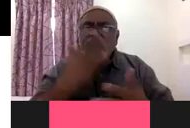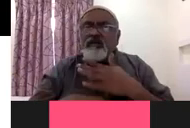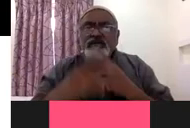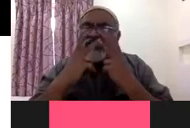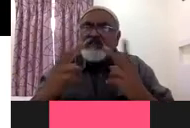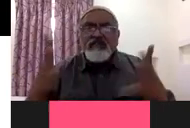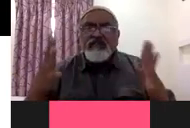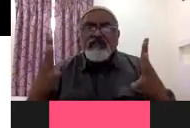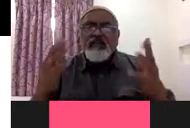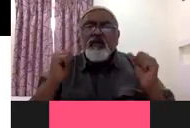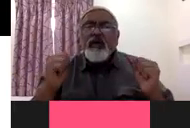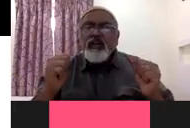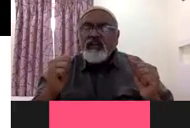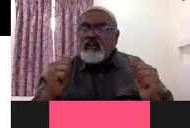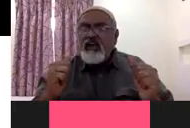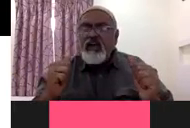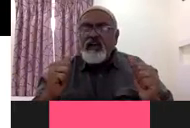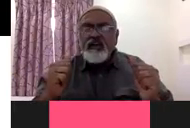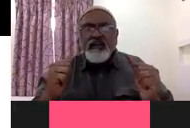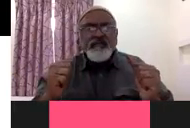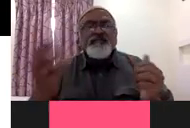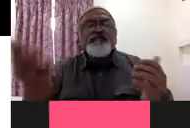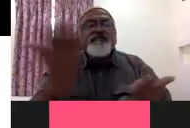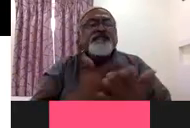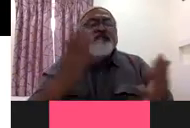dikhai padte hain. Ye kyun hai, aap bataye.